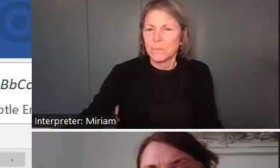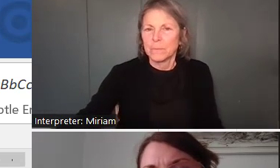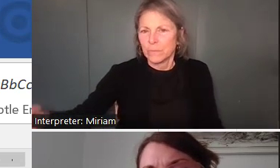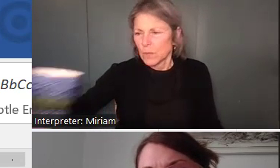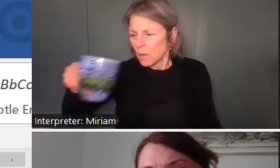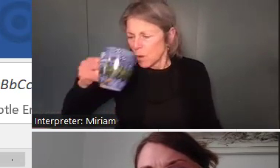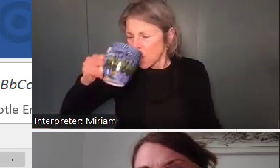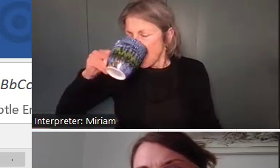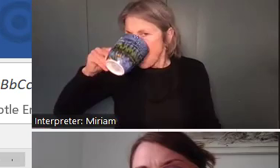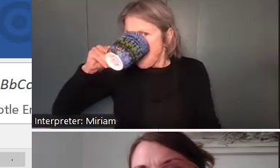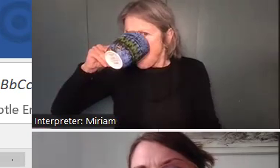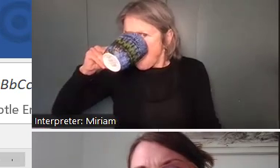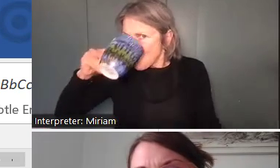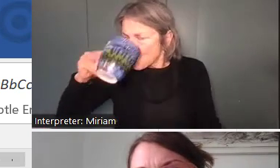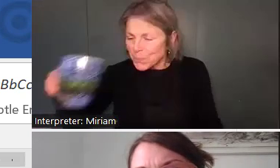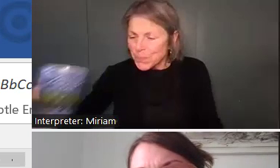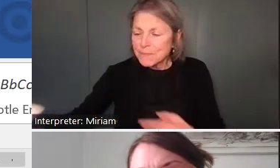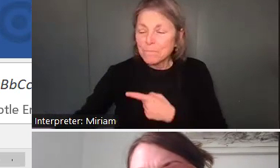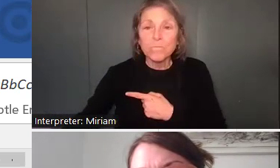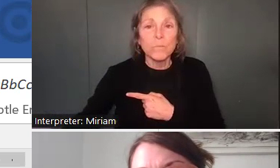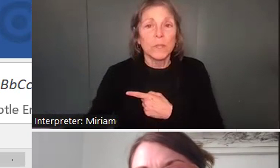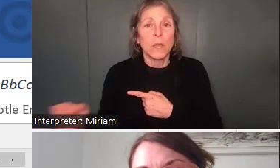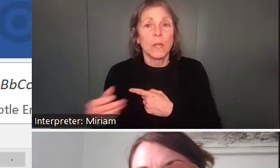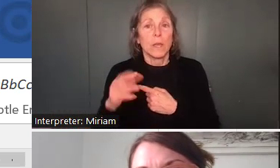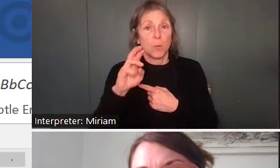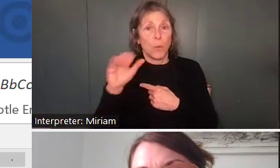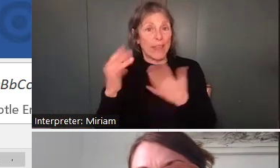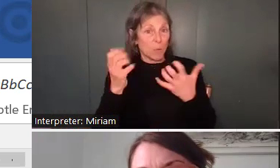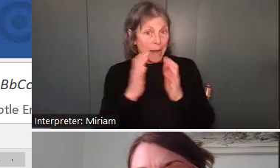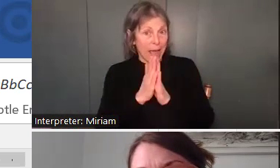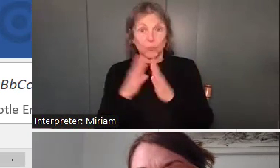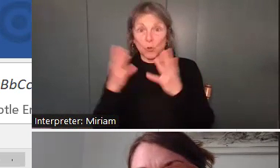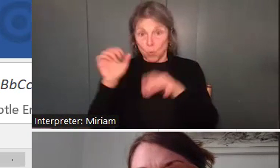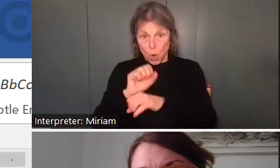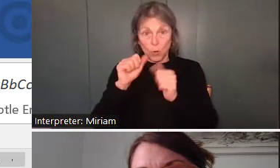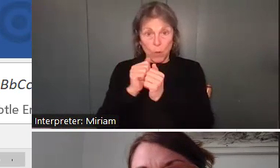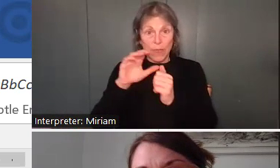And do we want to be specific about have you worked with a member of the AC3 in a professional capacity?